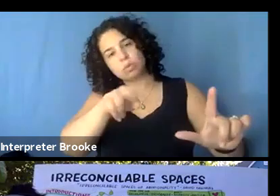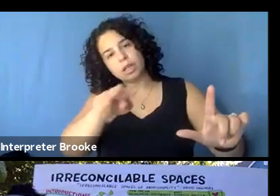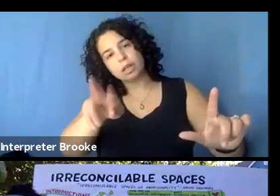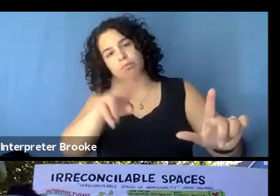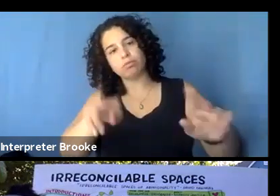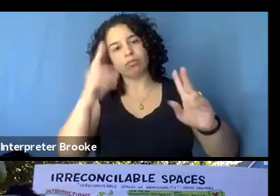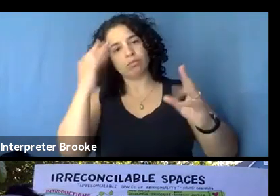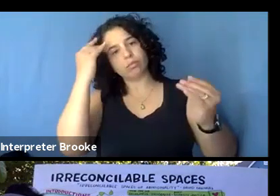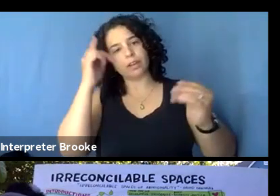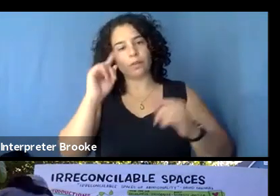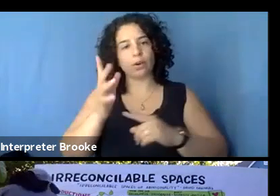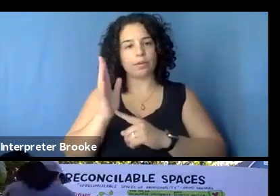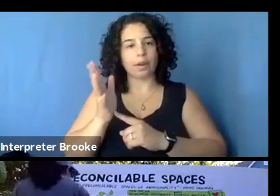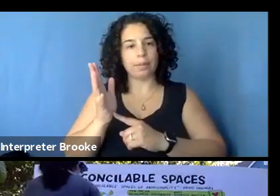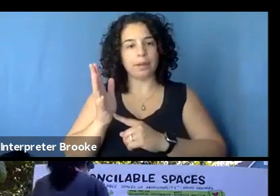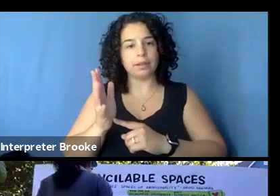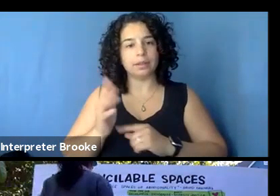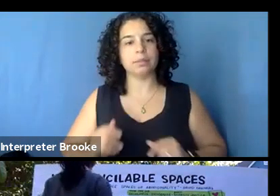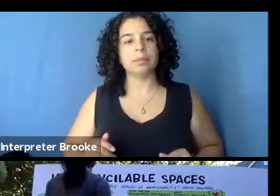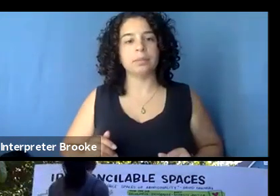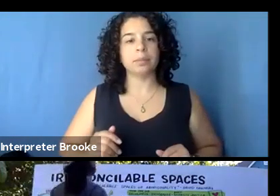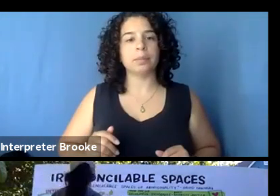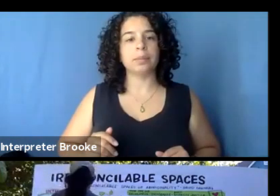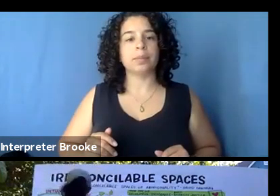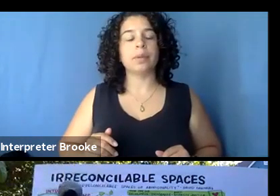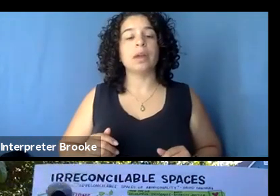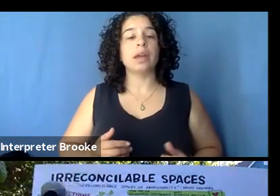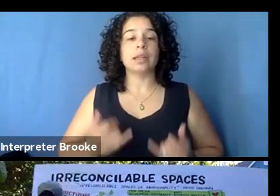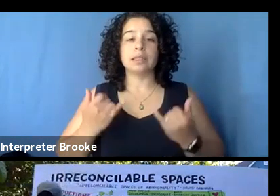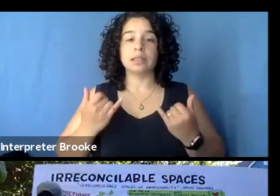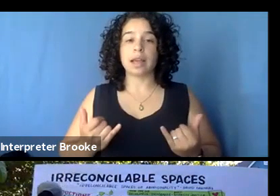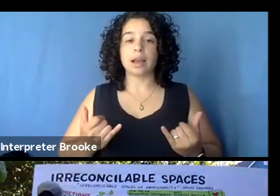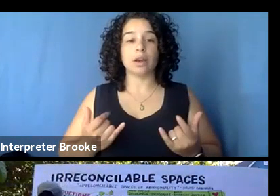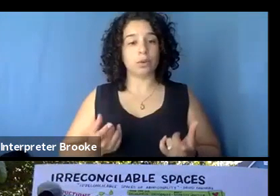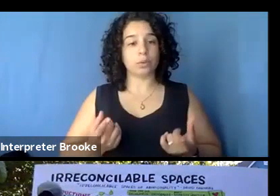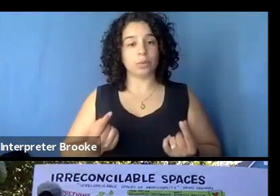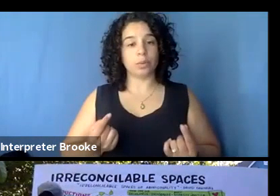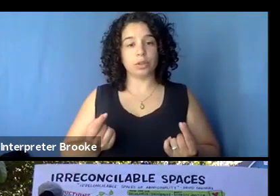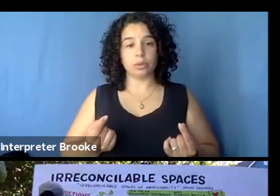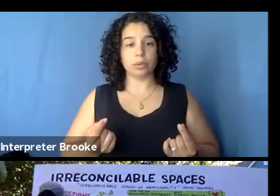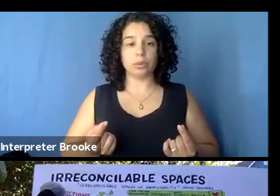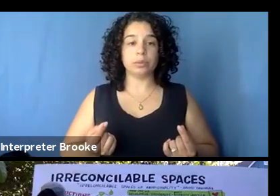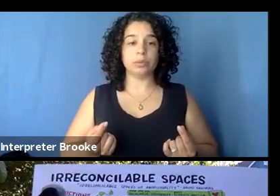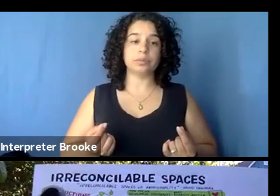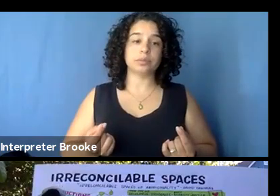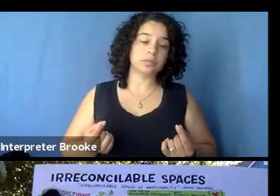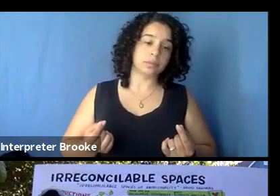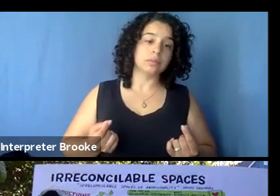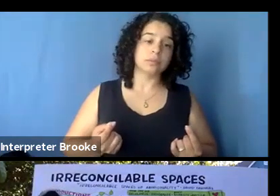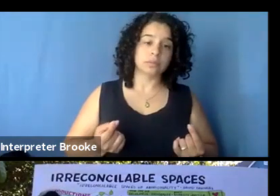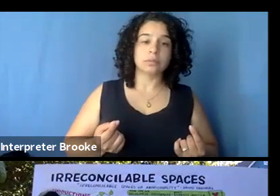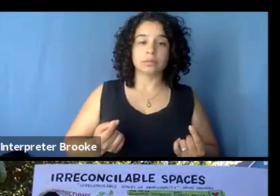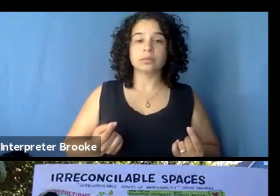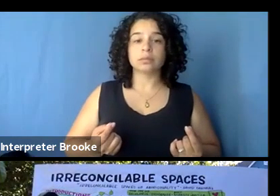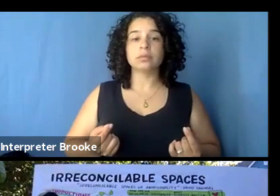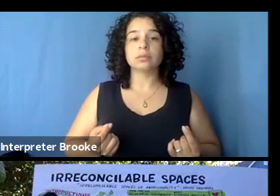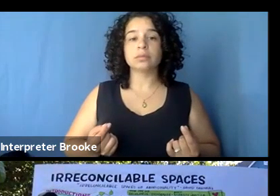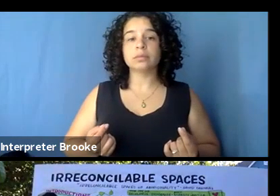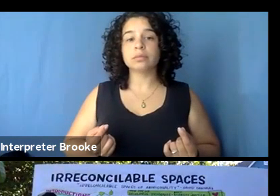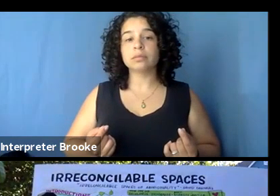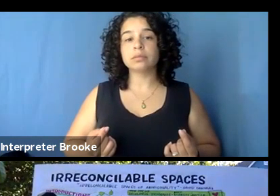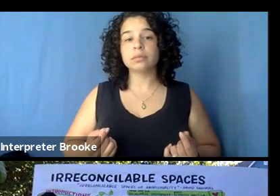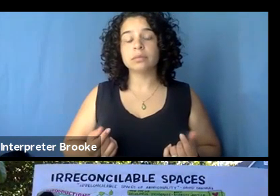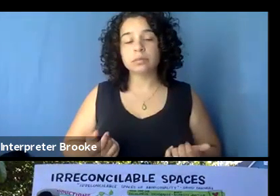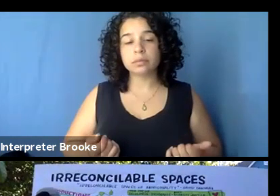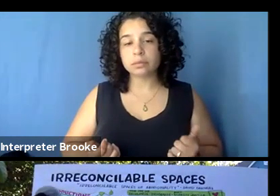Your task then will be, through the medium of your choosing, and I've laid out possibilities. I've missed the audio,